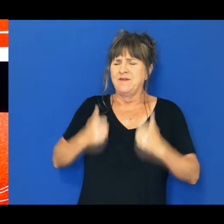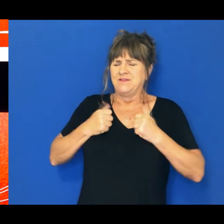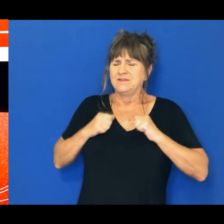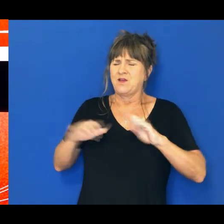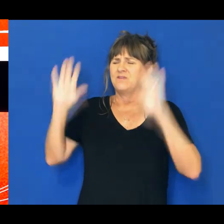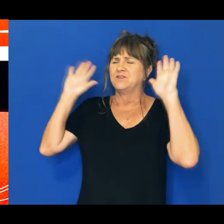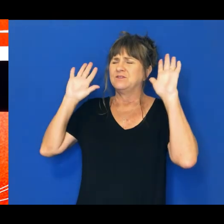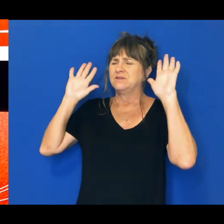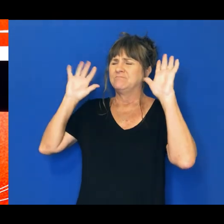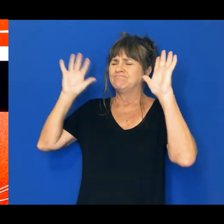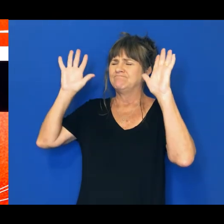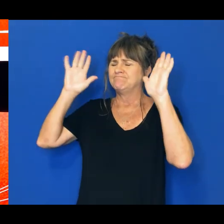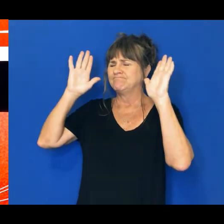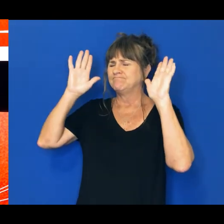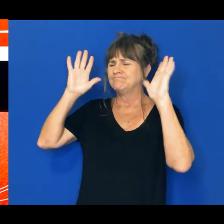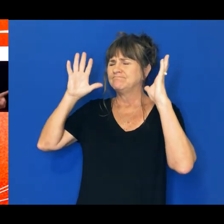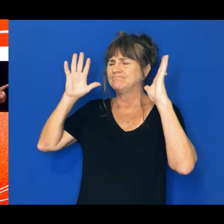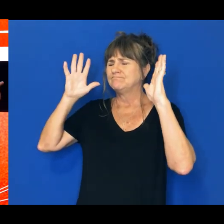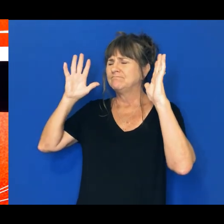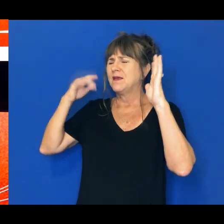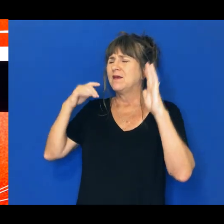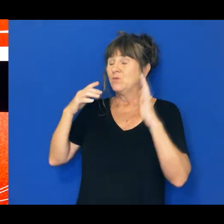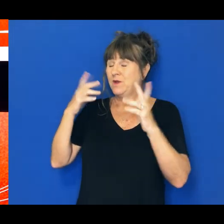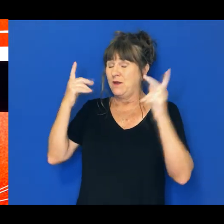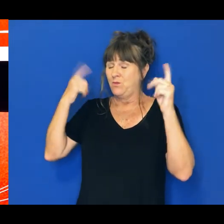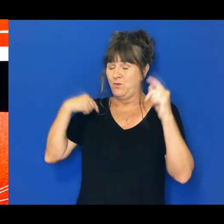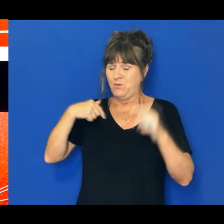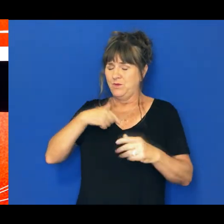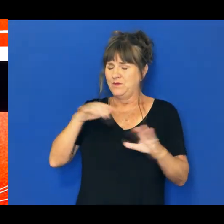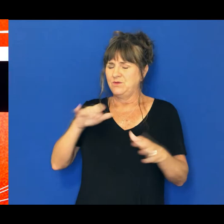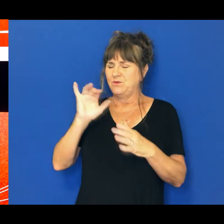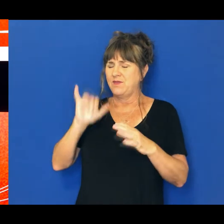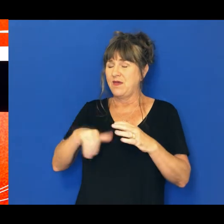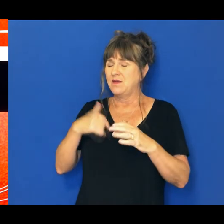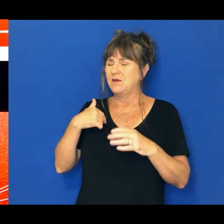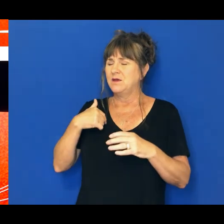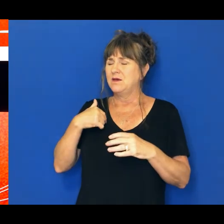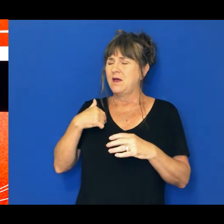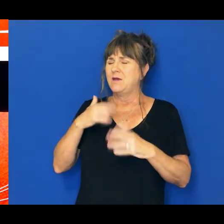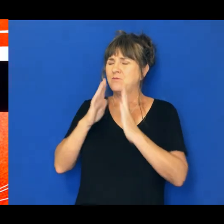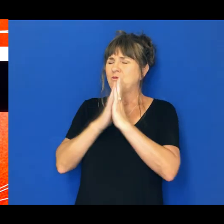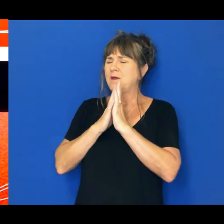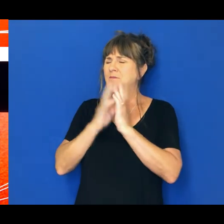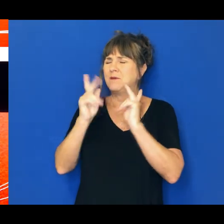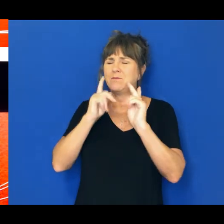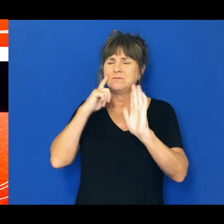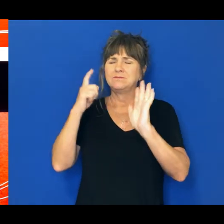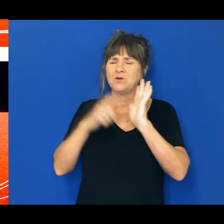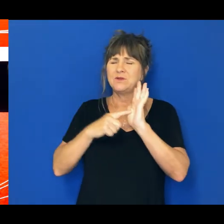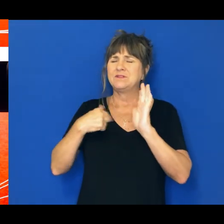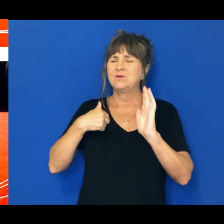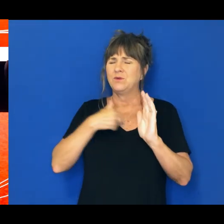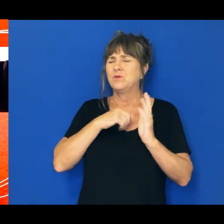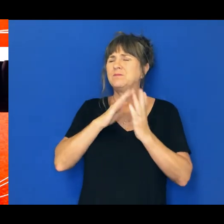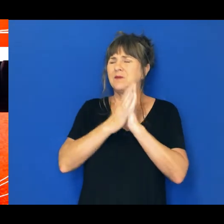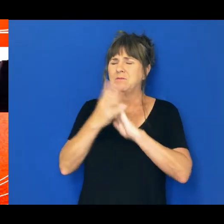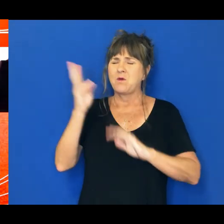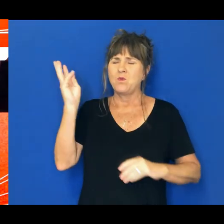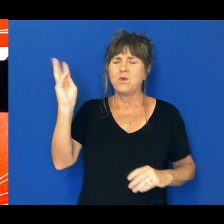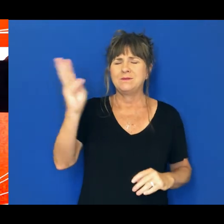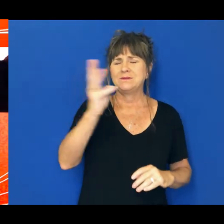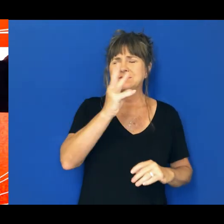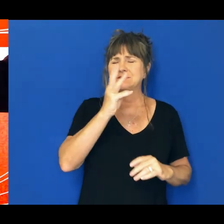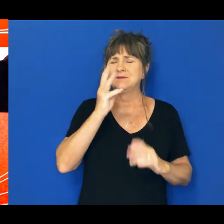world be put on notice that we are a witness to the King of Kings and the Lord of Lords. There is no one like you. And so in this we